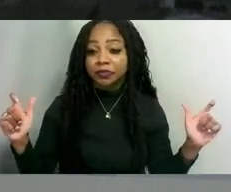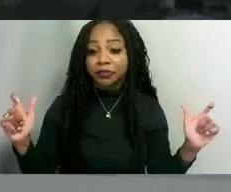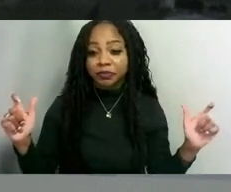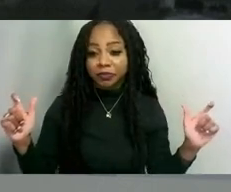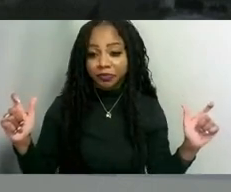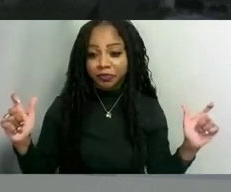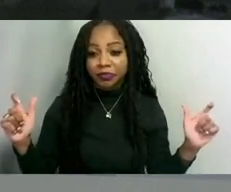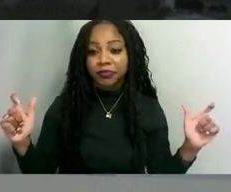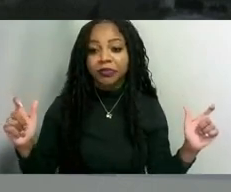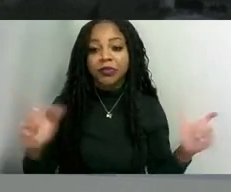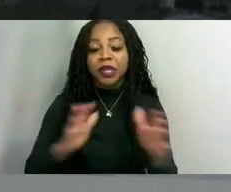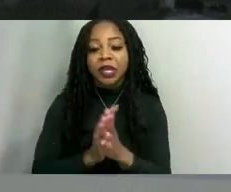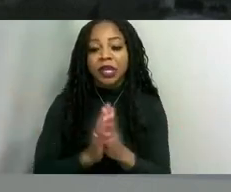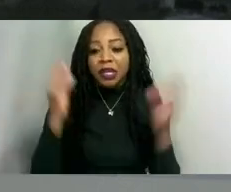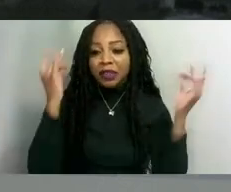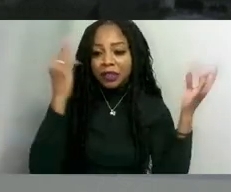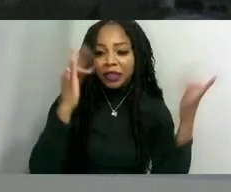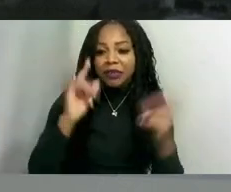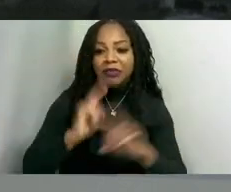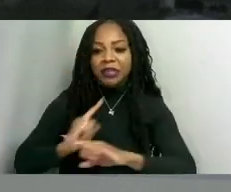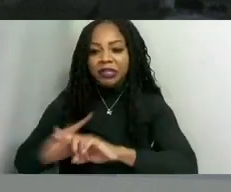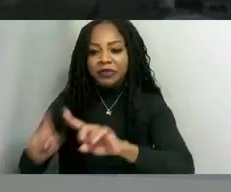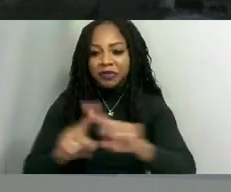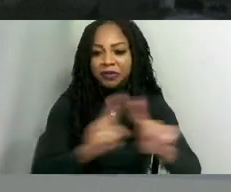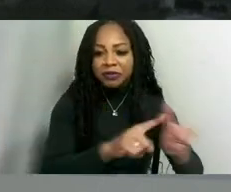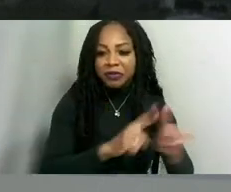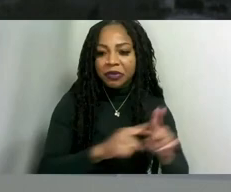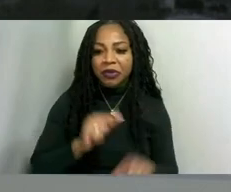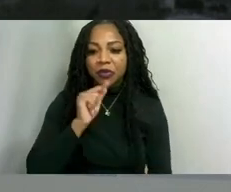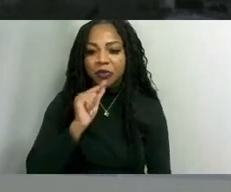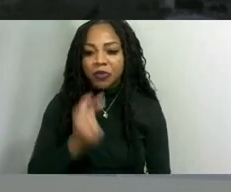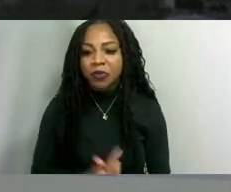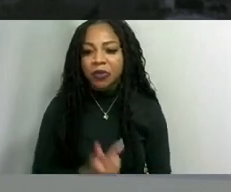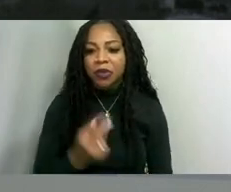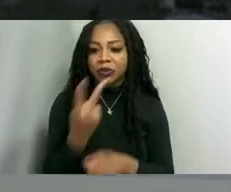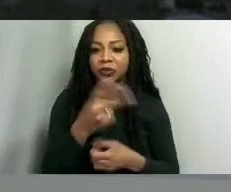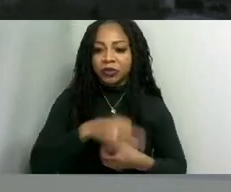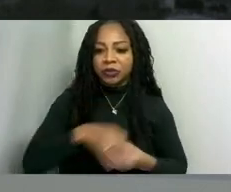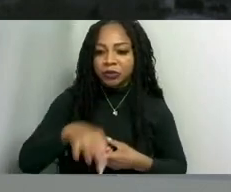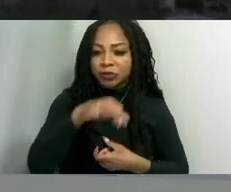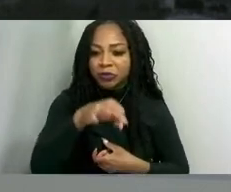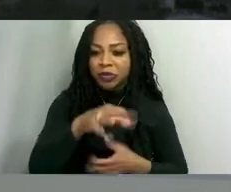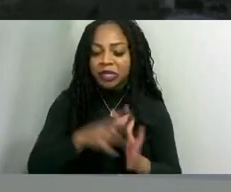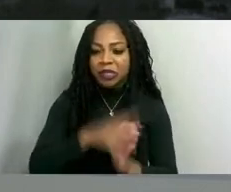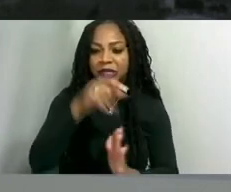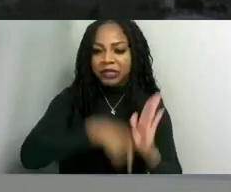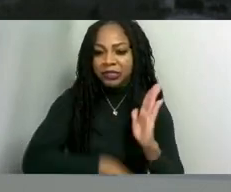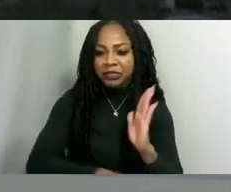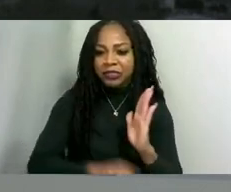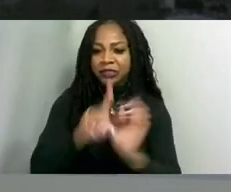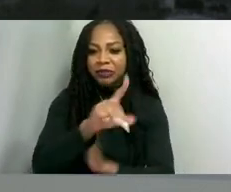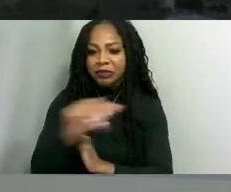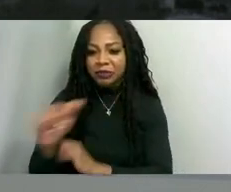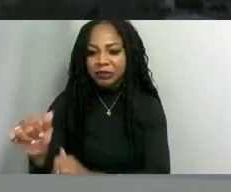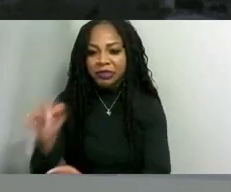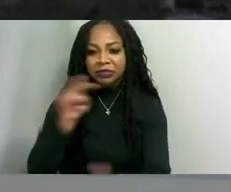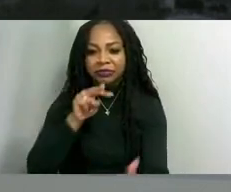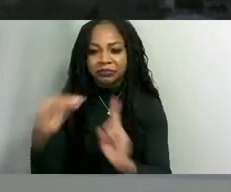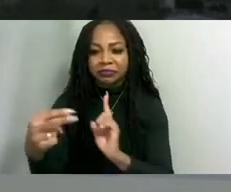Thinking Across Differences, Queer, Two-Spirit, and Critical Disability Perspectives,